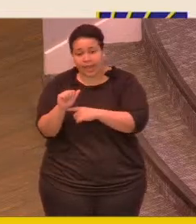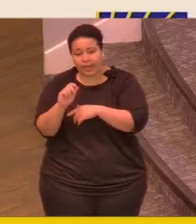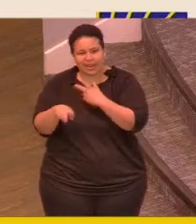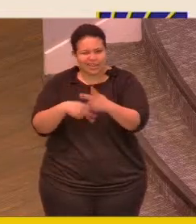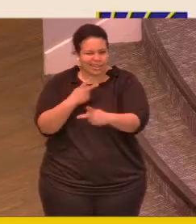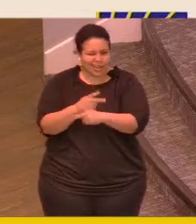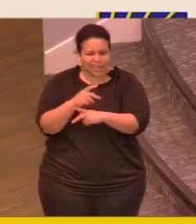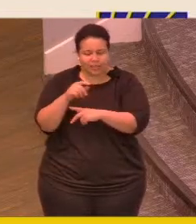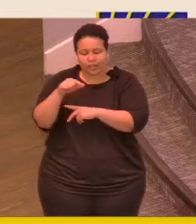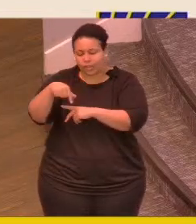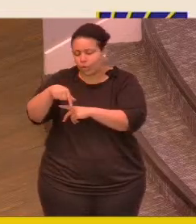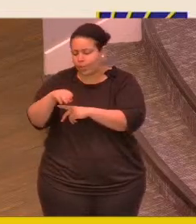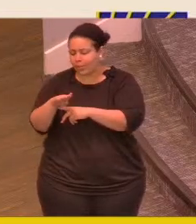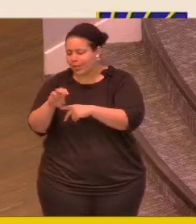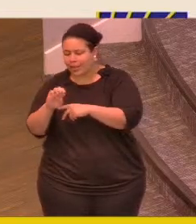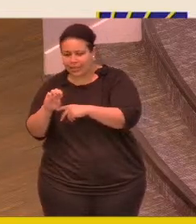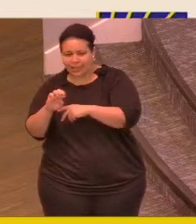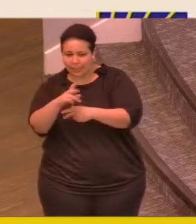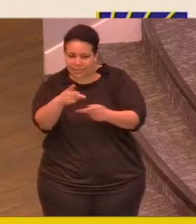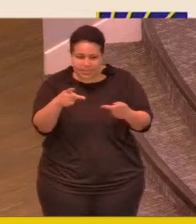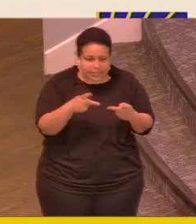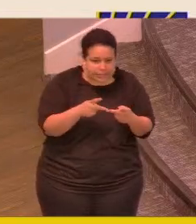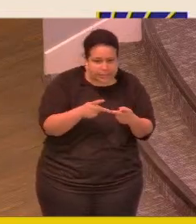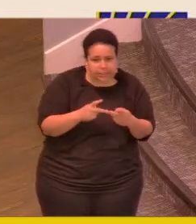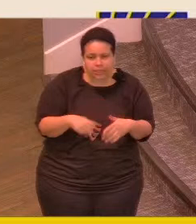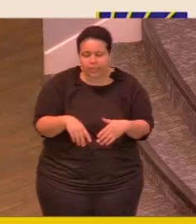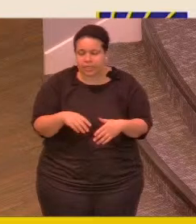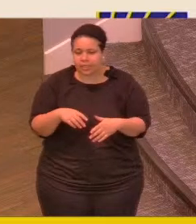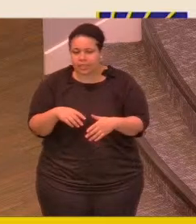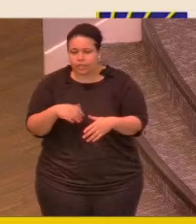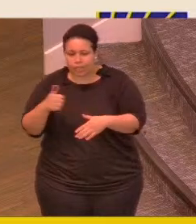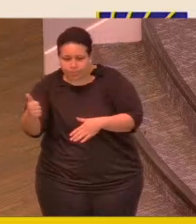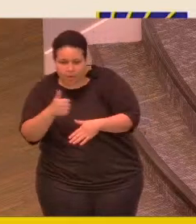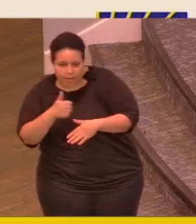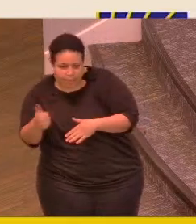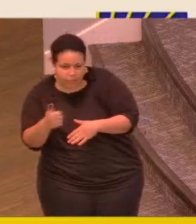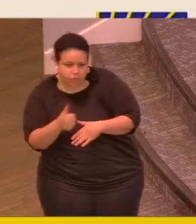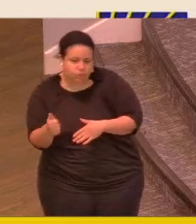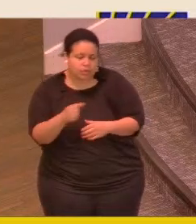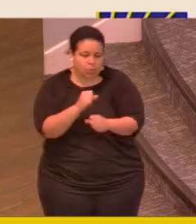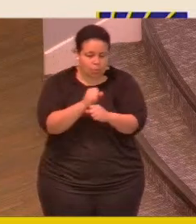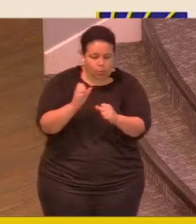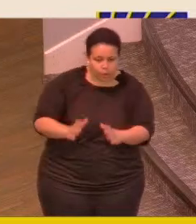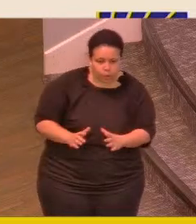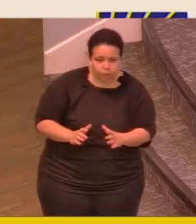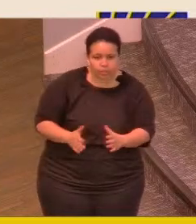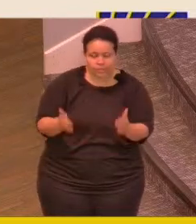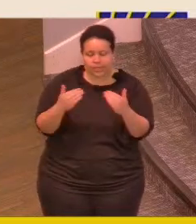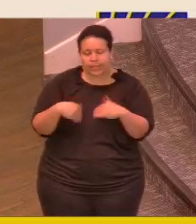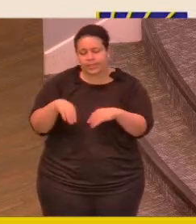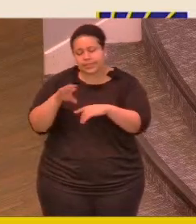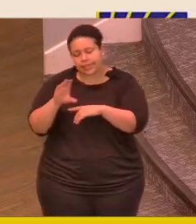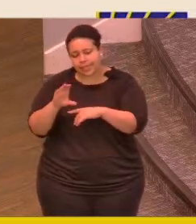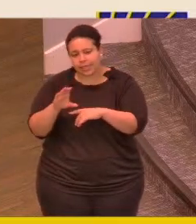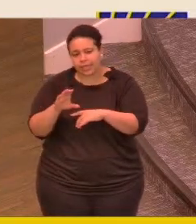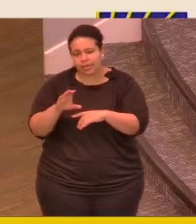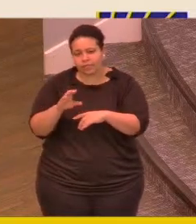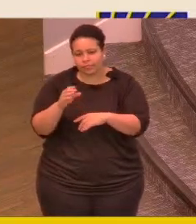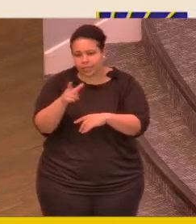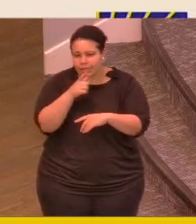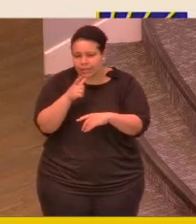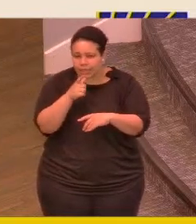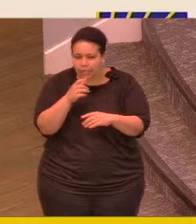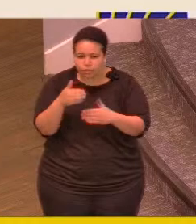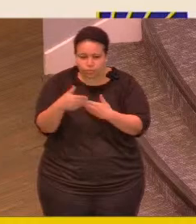covered positions, B, transportation employees, and also C, school food personnel. In addition, we